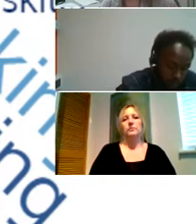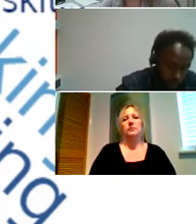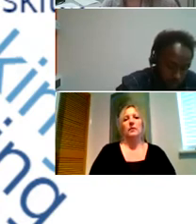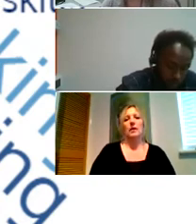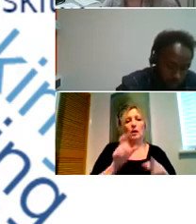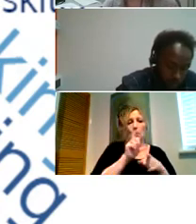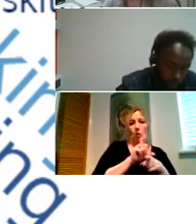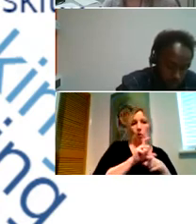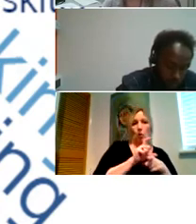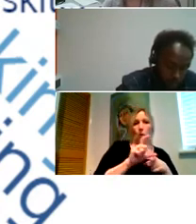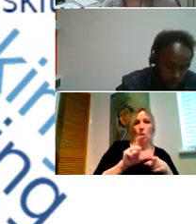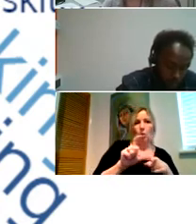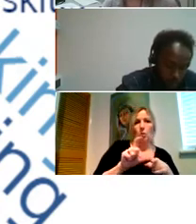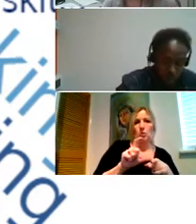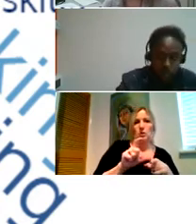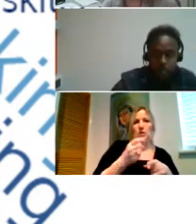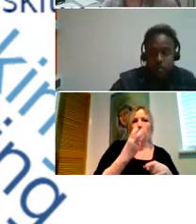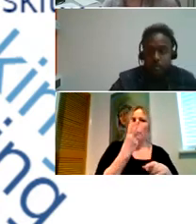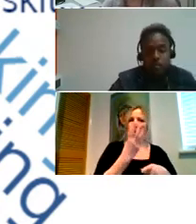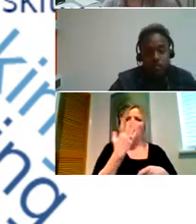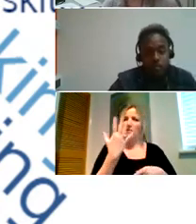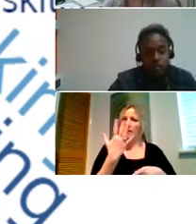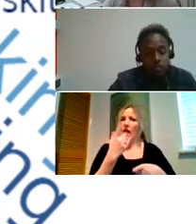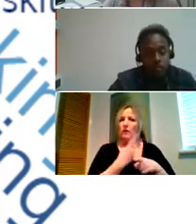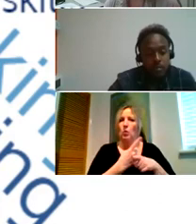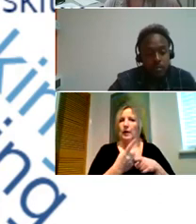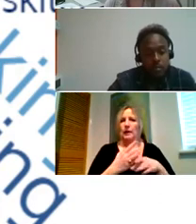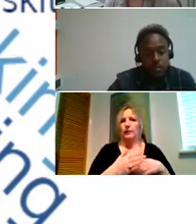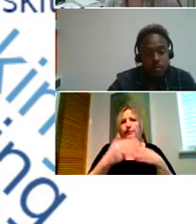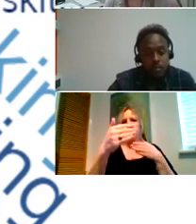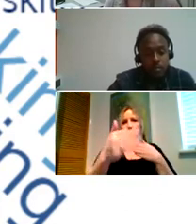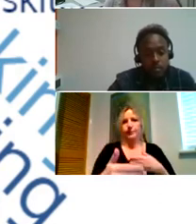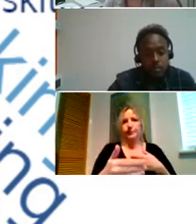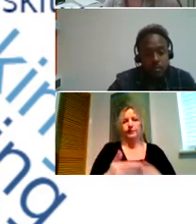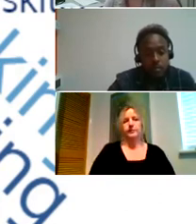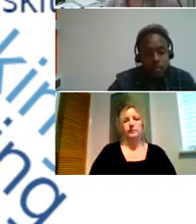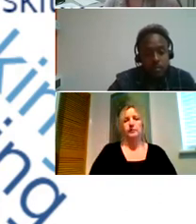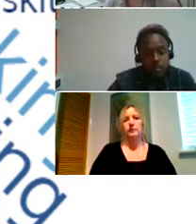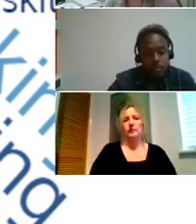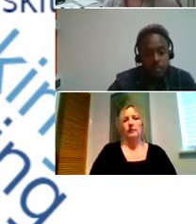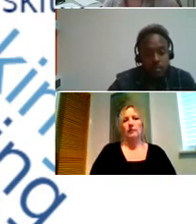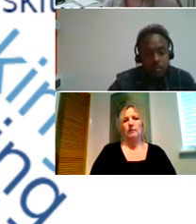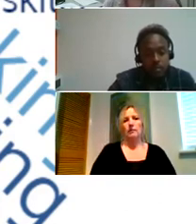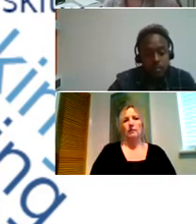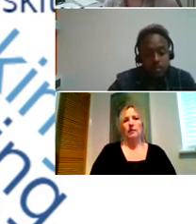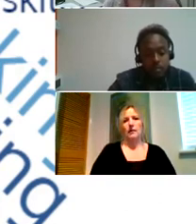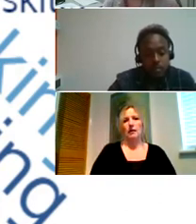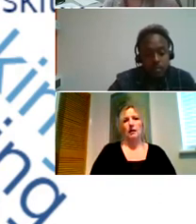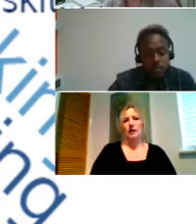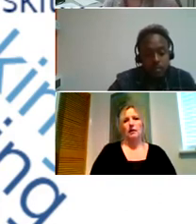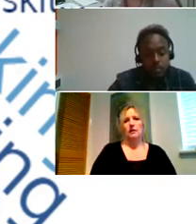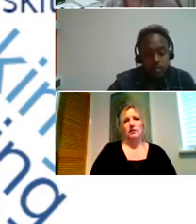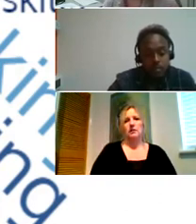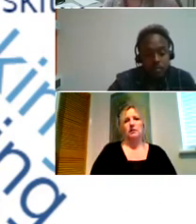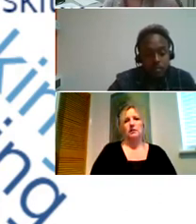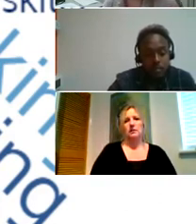you will study 17 hours a week over 4 days, and you will study ESOL, maths,